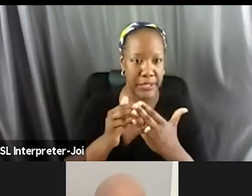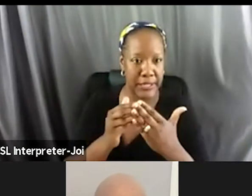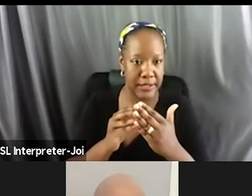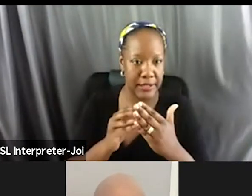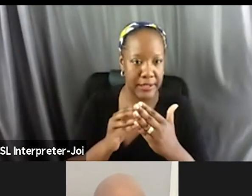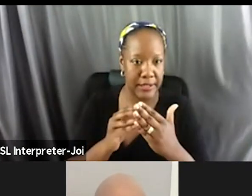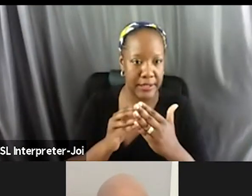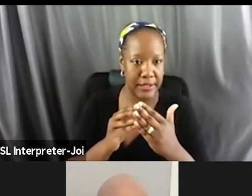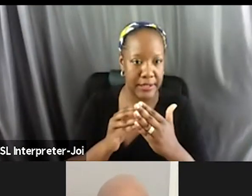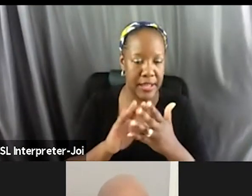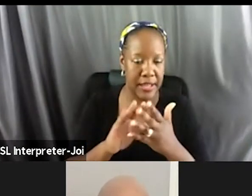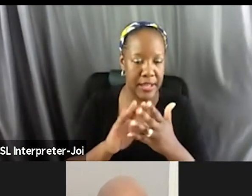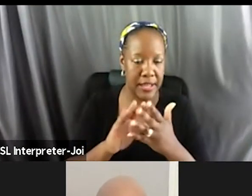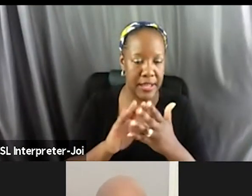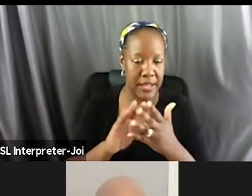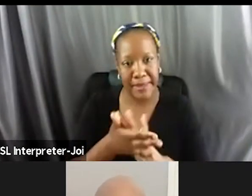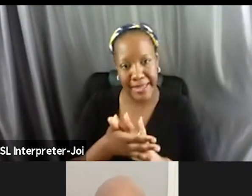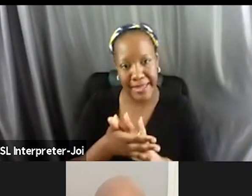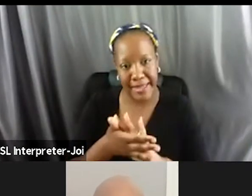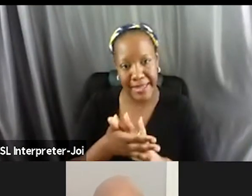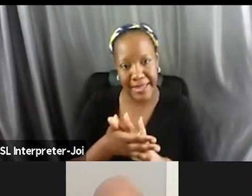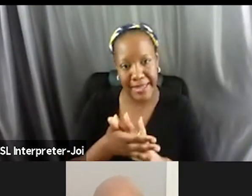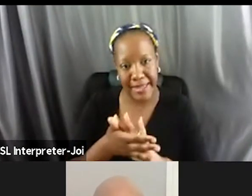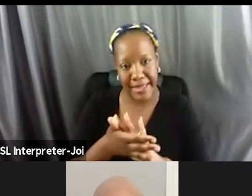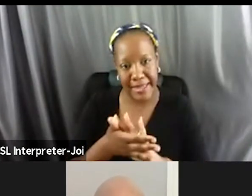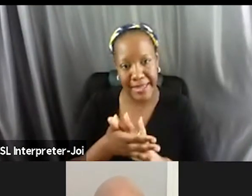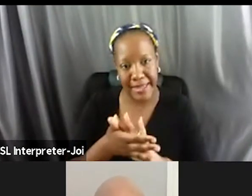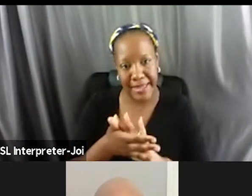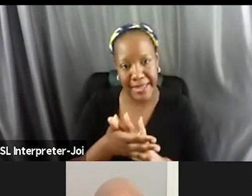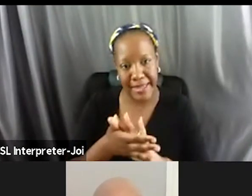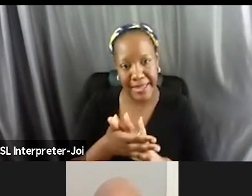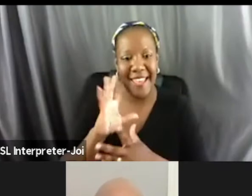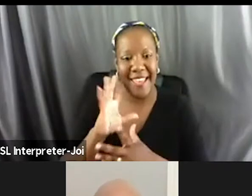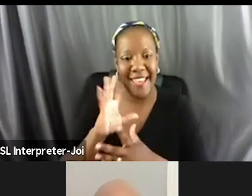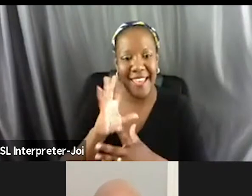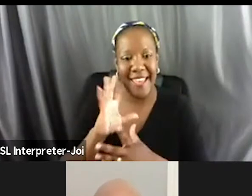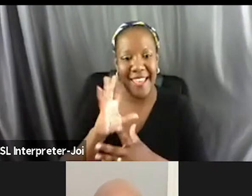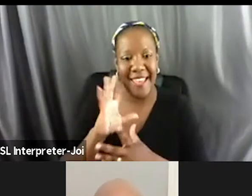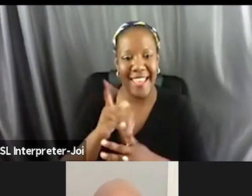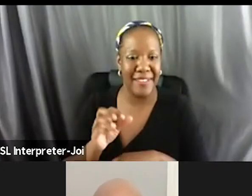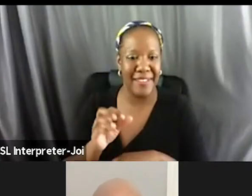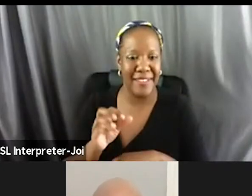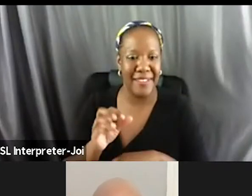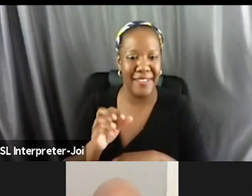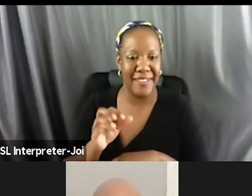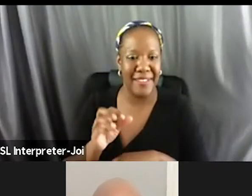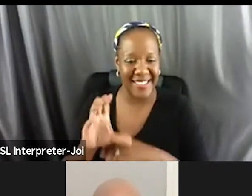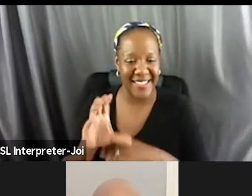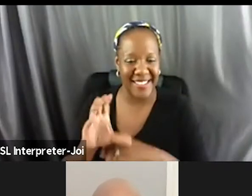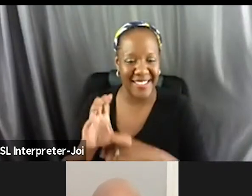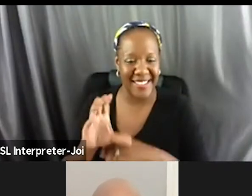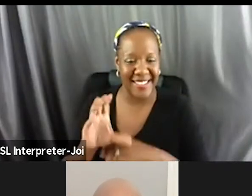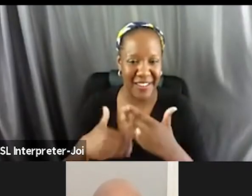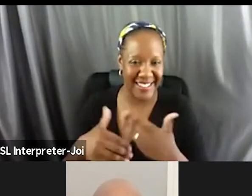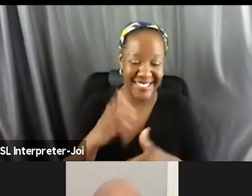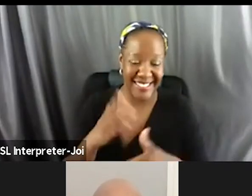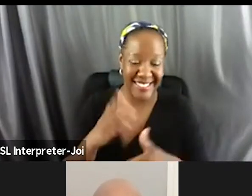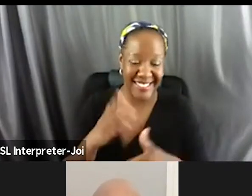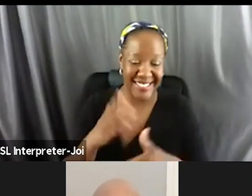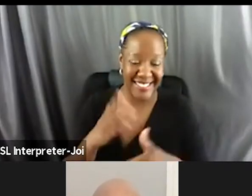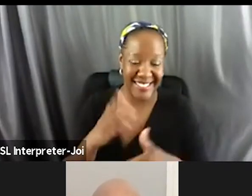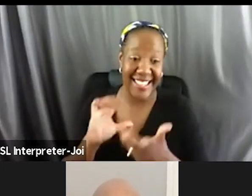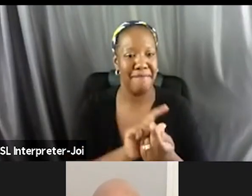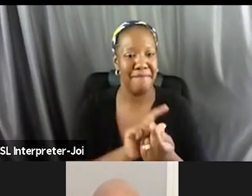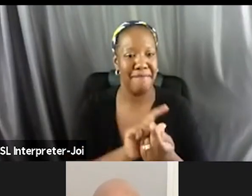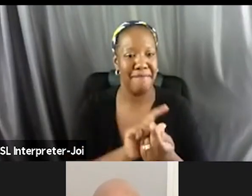evolved into a film, and I blame it on Docs in Progress, which is actually how I met Dave. But I wouldn't say